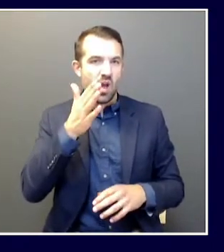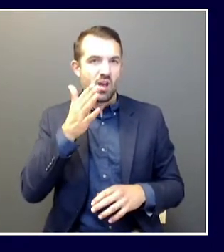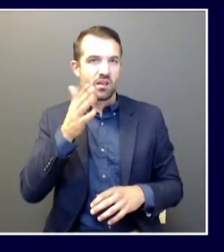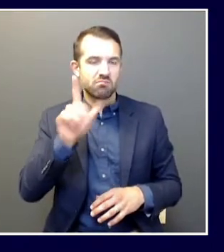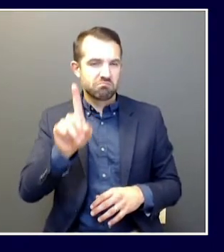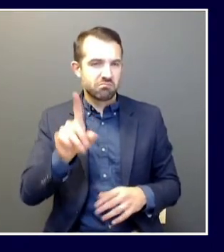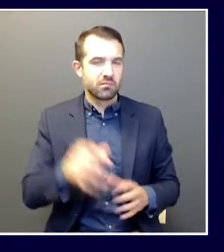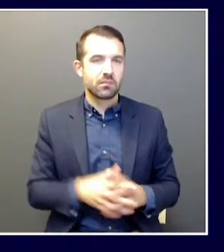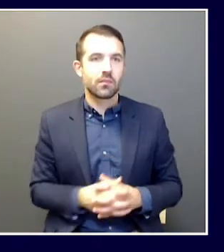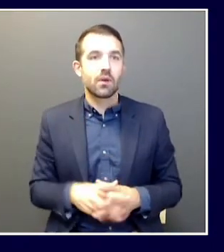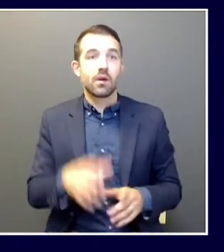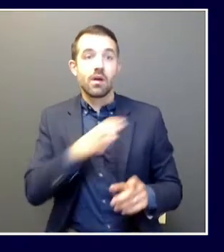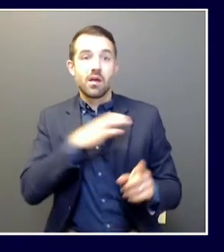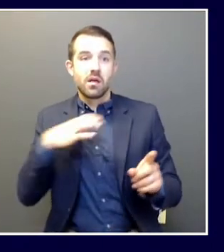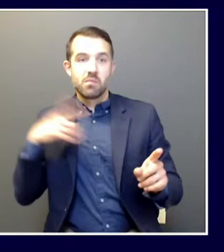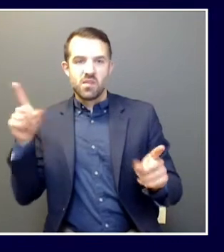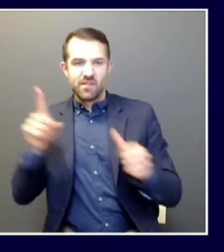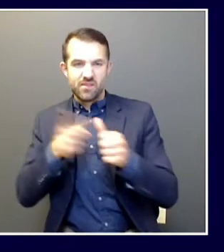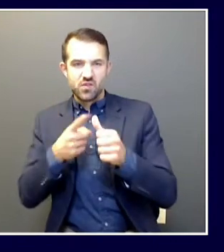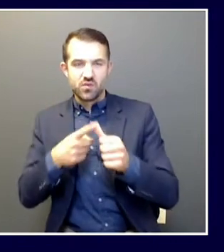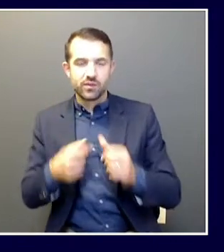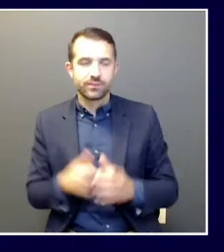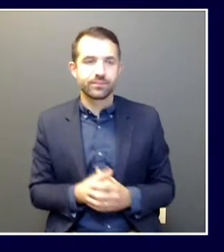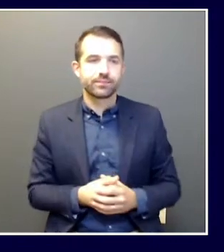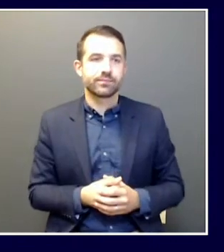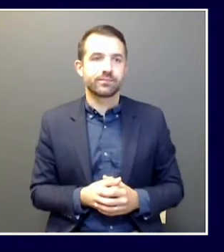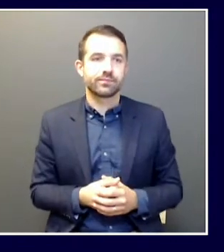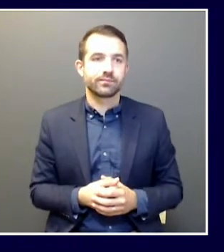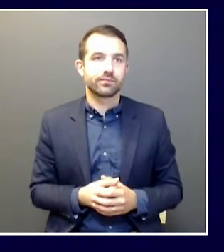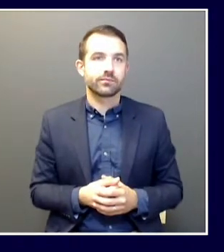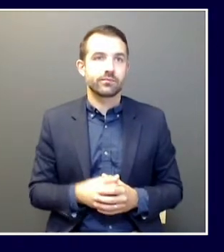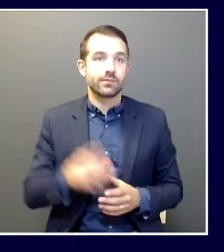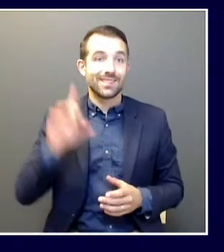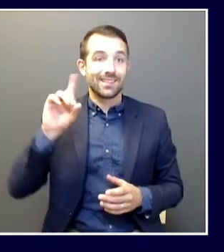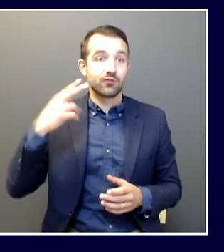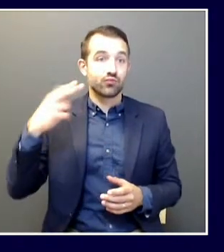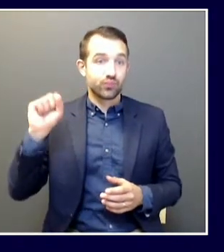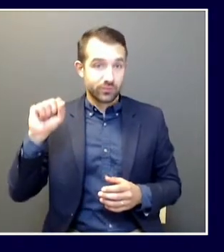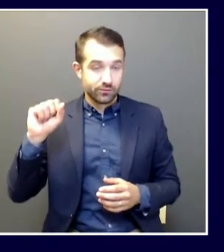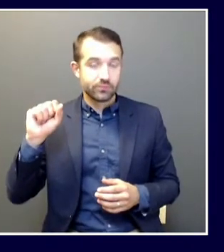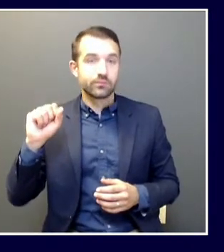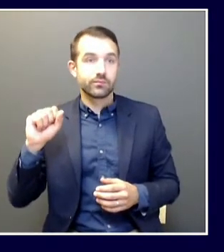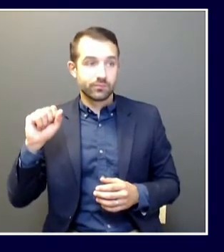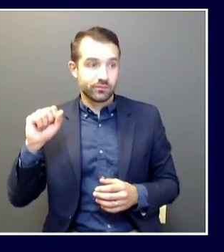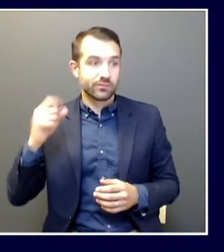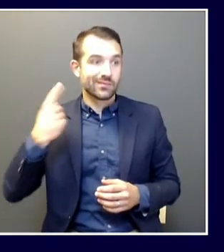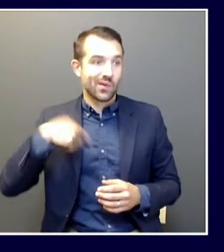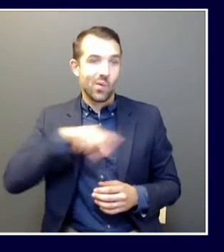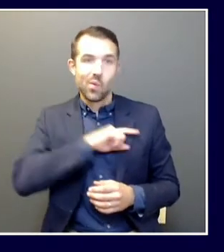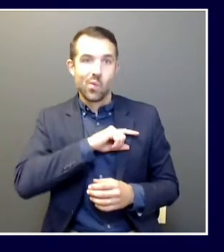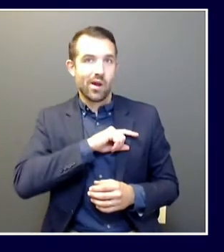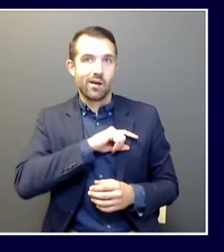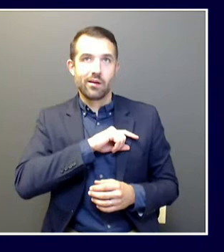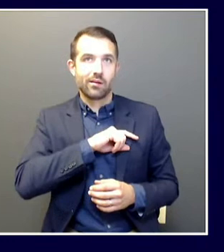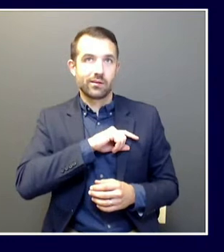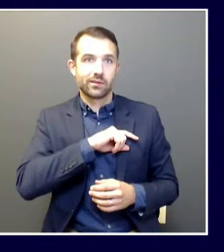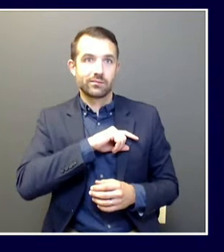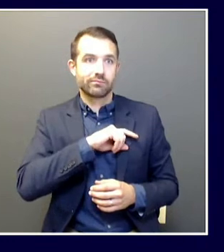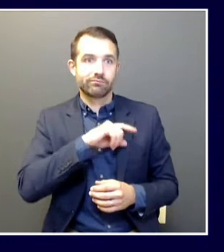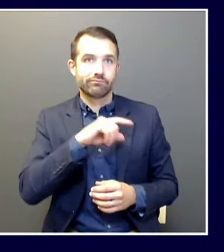can't, the Department of Health and Human Services is not the organization that would field a request for the National